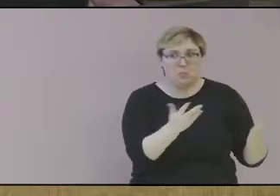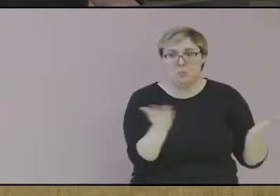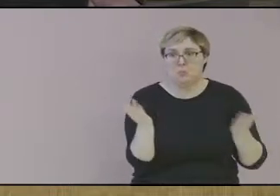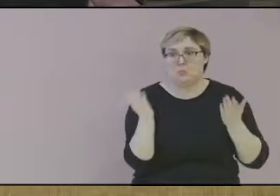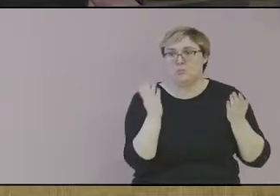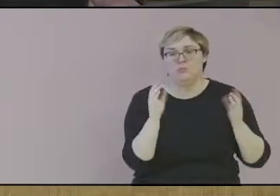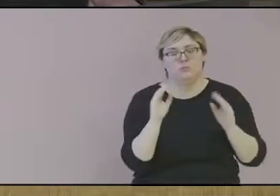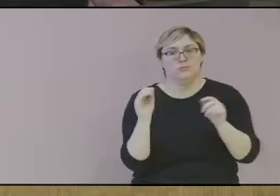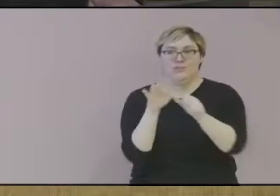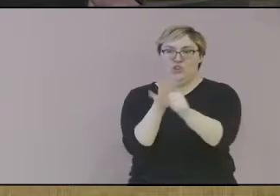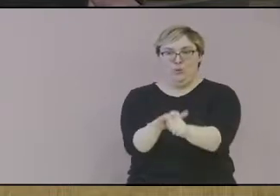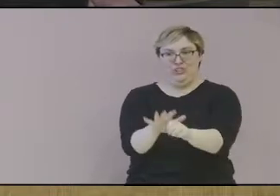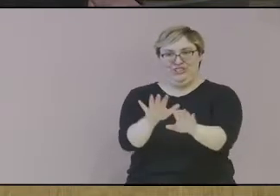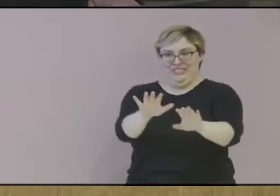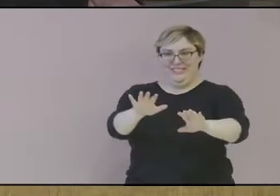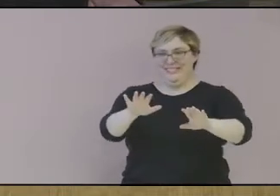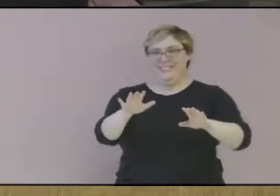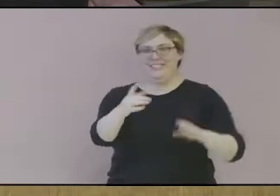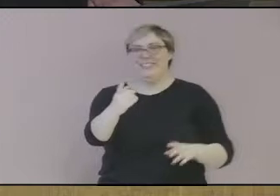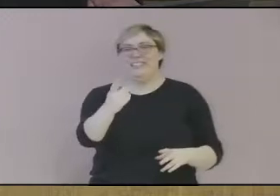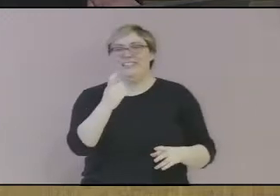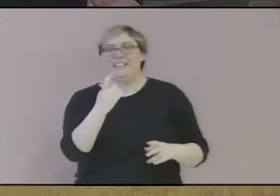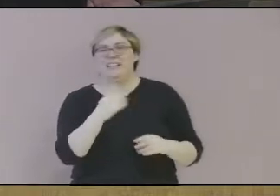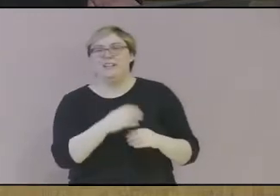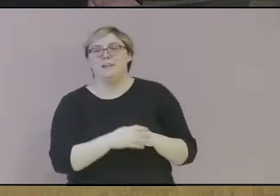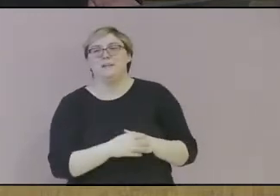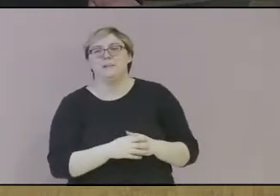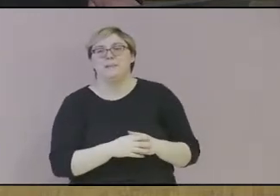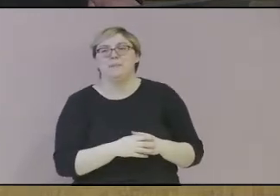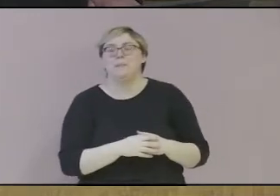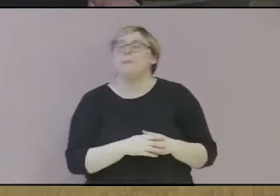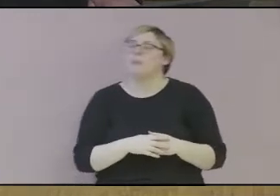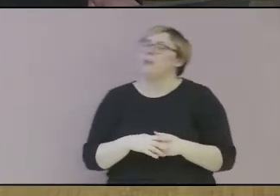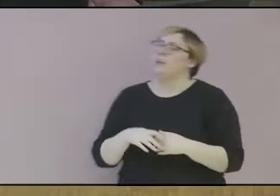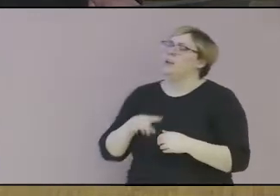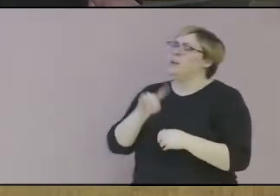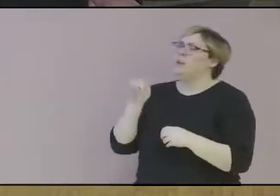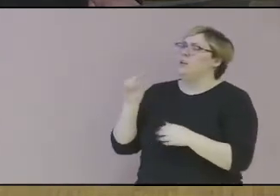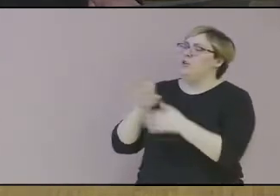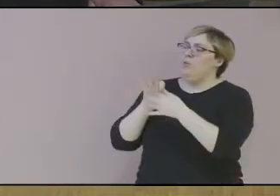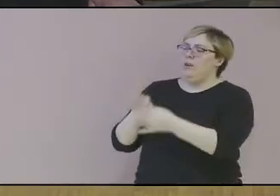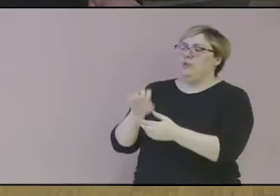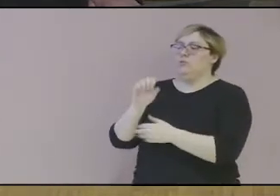No pressure, you can just ask a question too. To your point on the SOFA score,